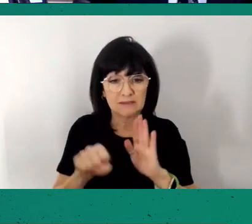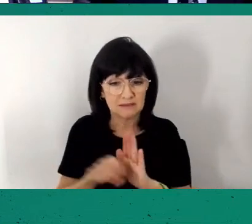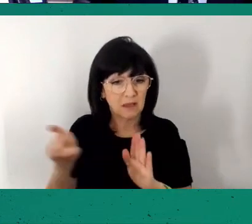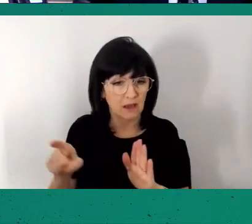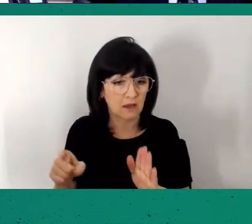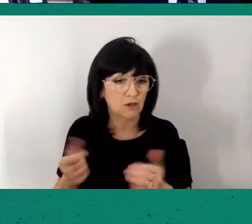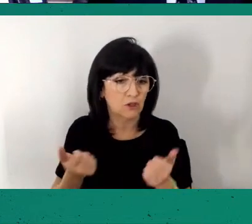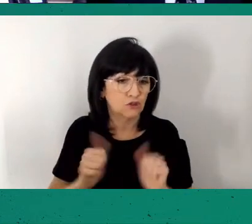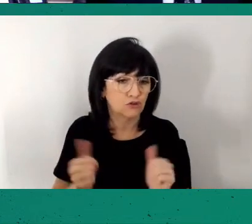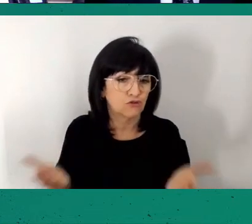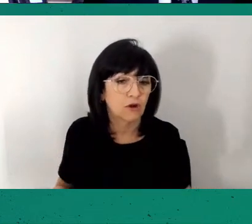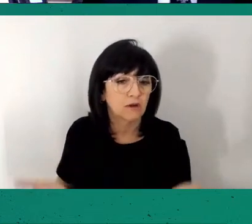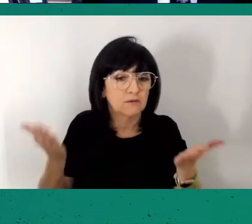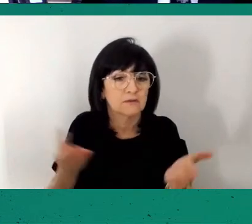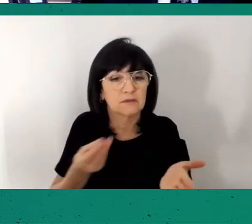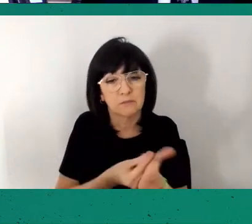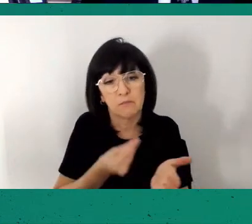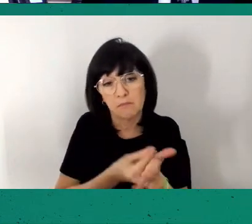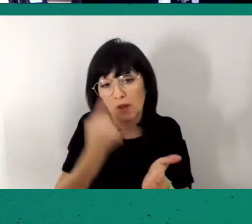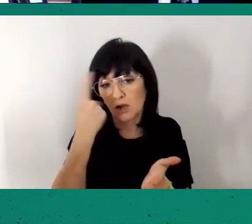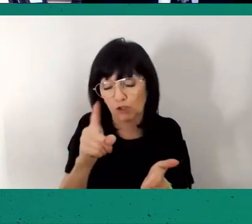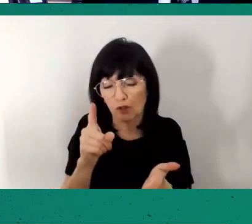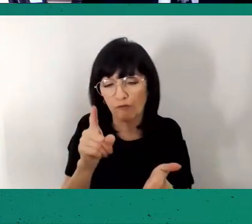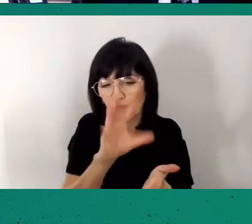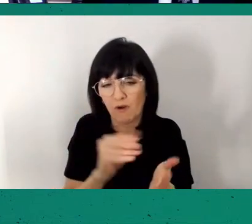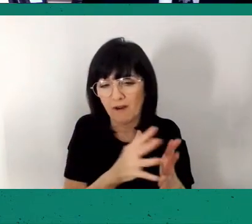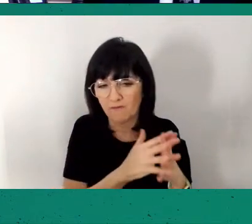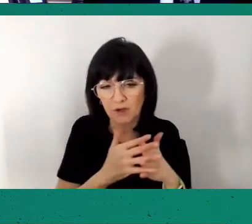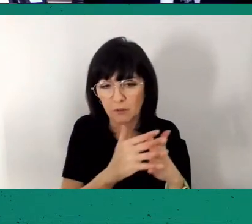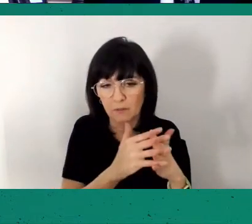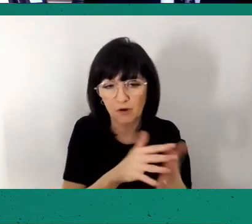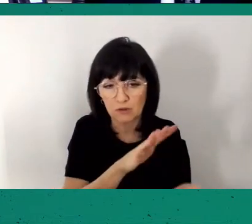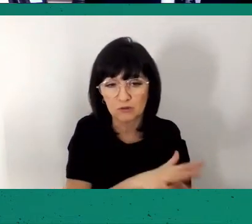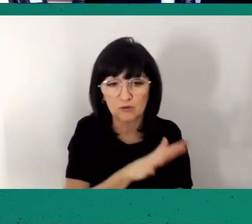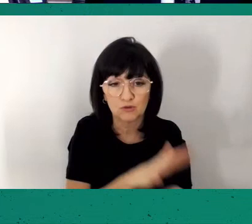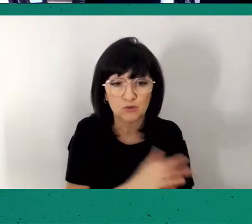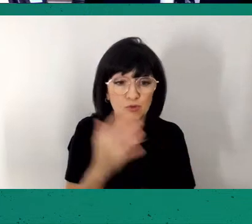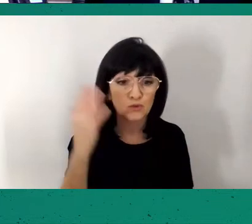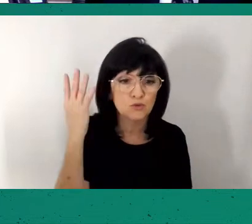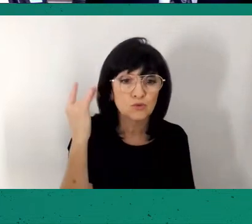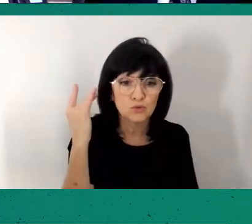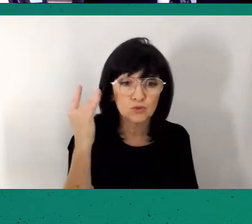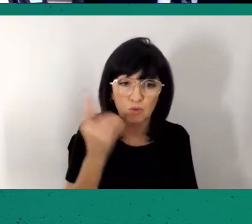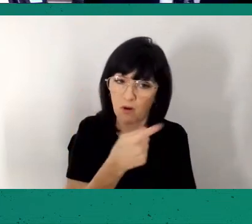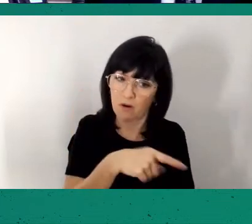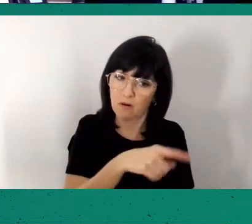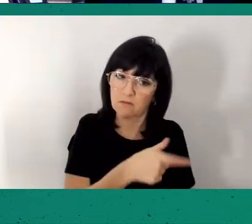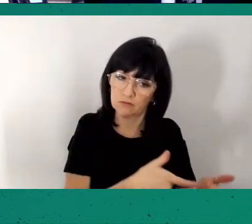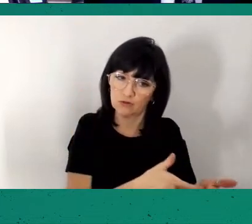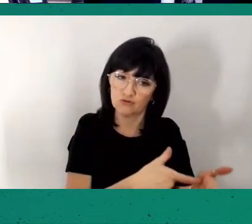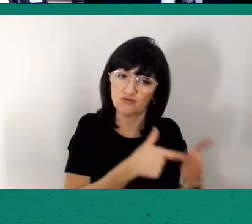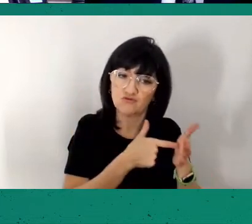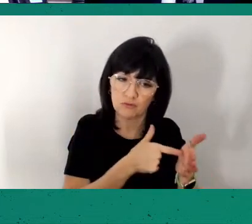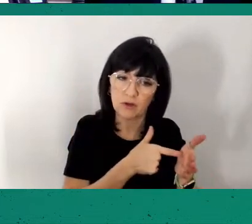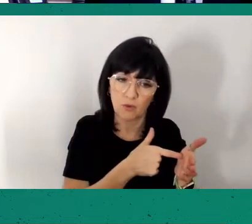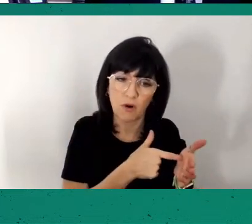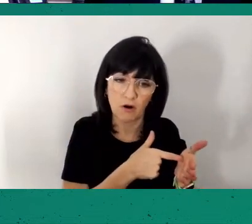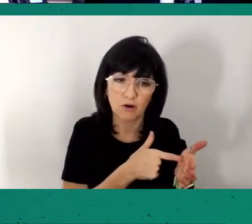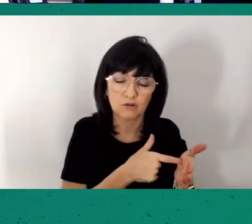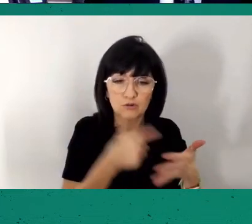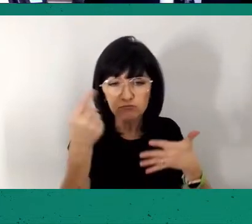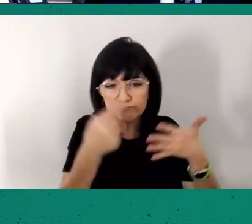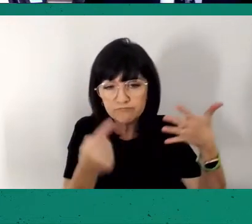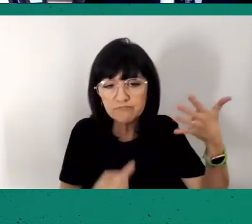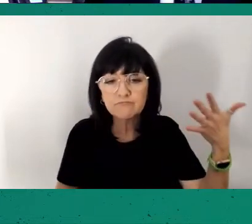for the African American schools, since there was a match required to assist in the construction of the DuPont schools.